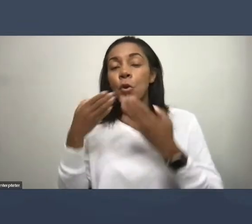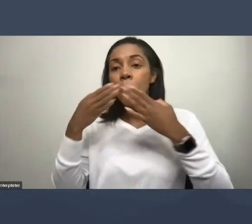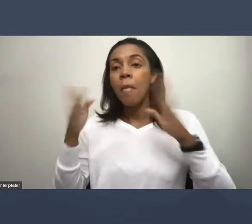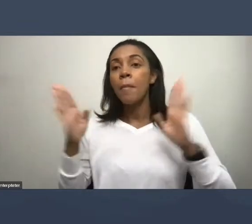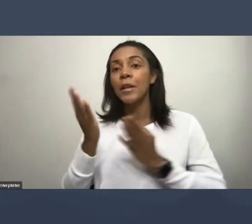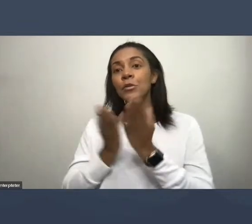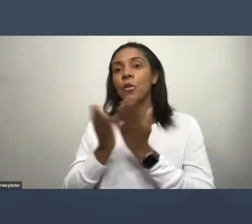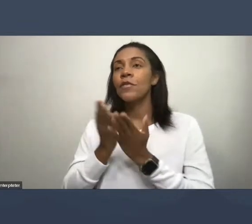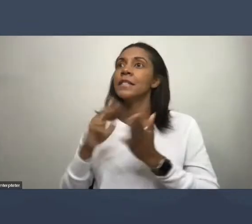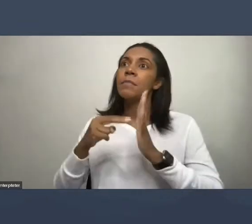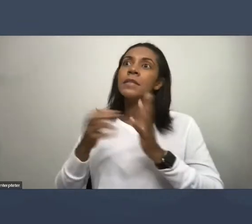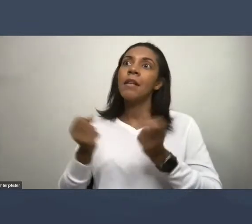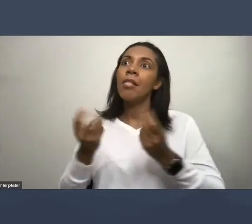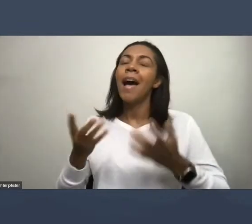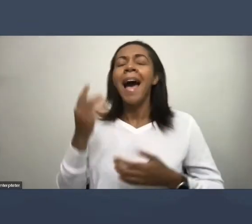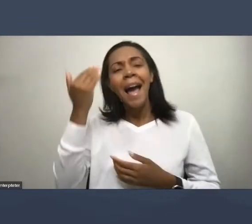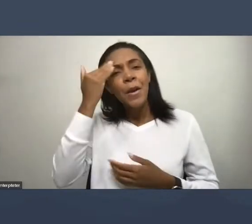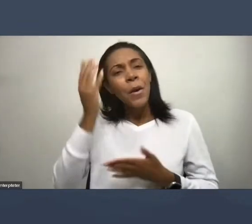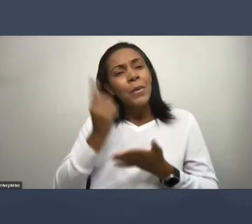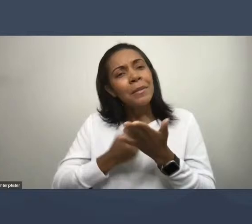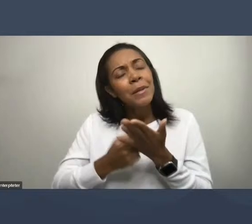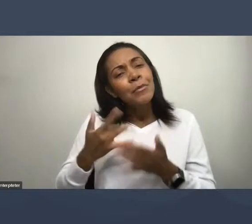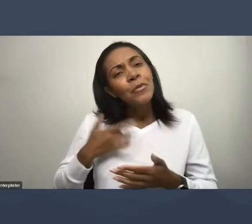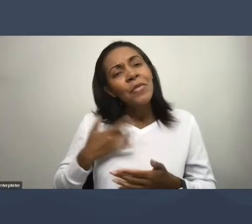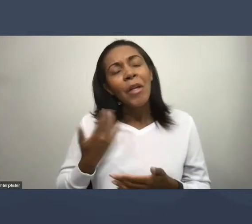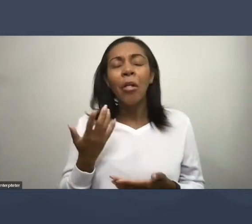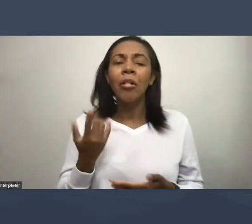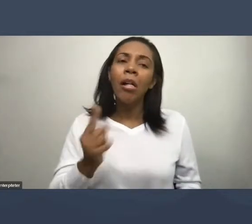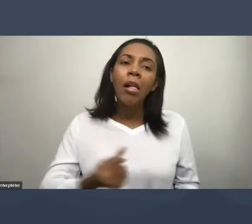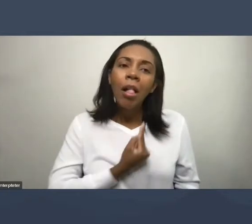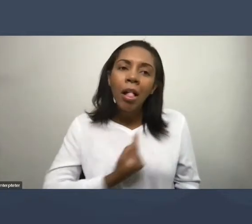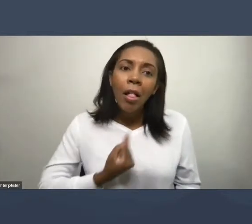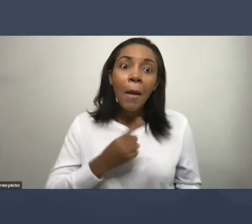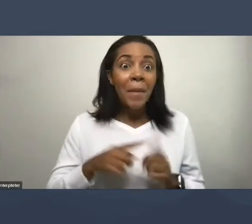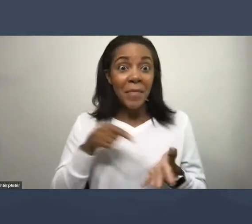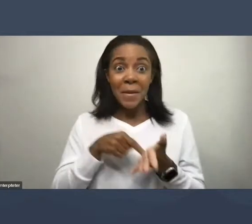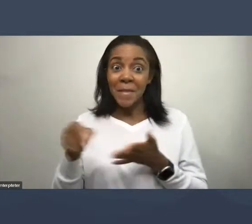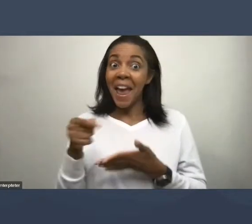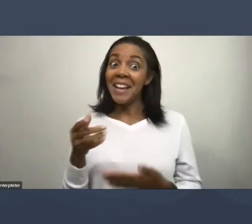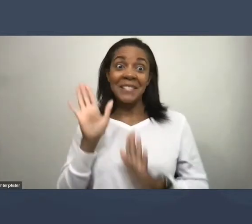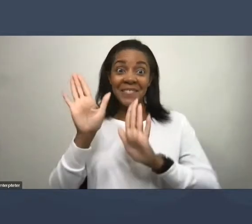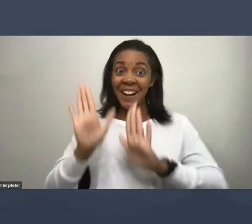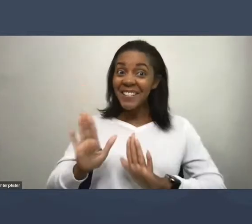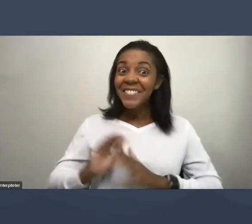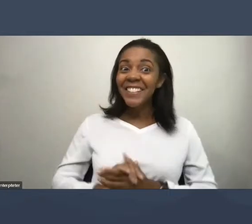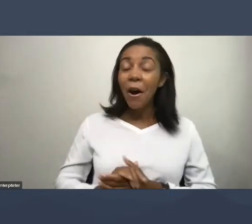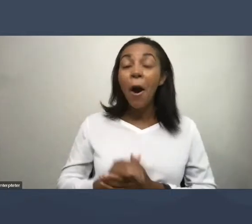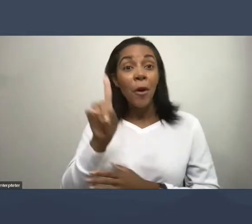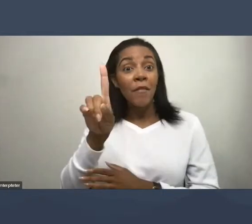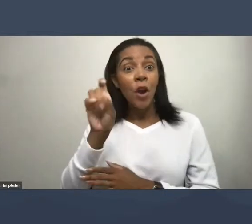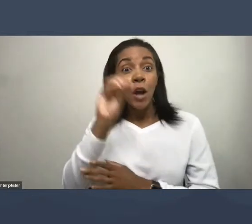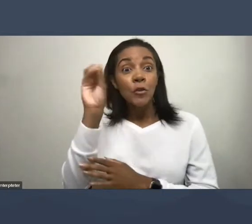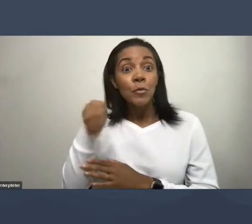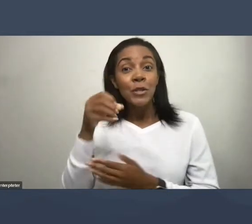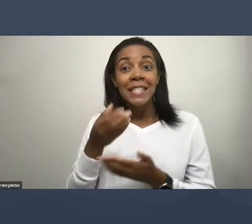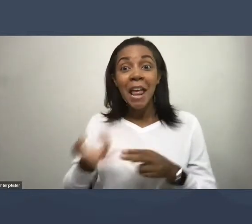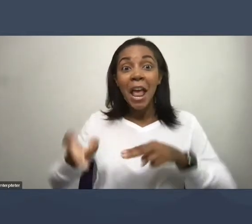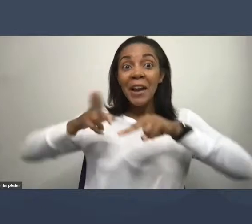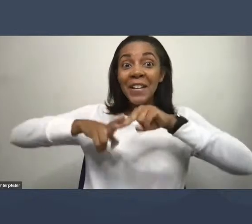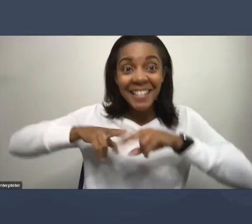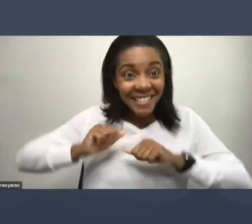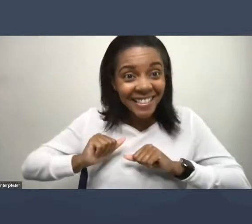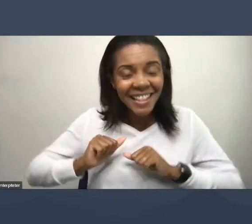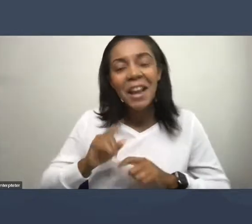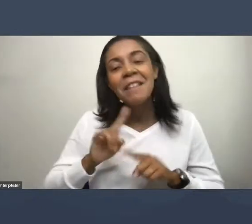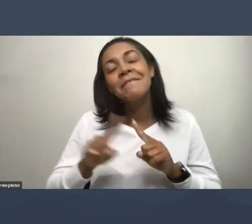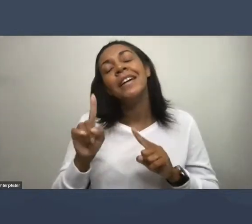lot. I know sometimes it feels kind of lonely, and I know the pay is great, though. You know, we'll give you a 100% raise. How about that? But colleagues, this